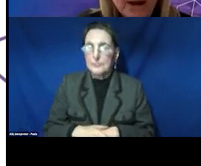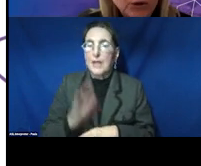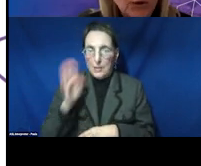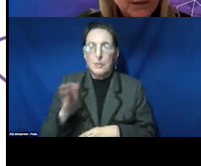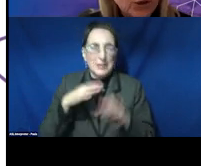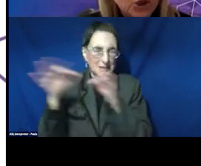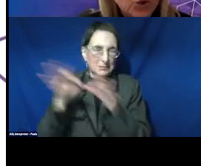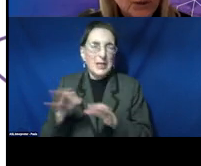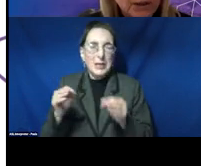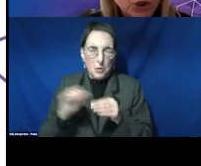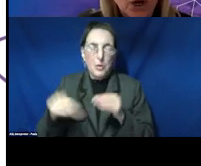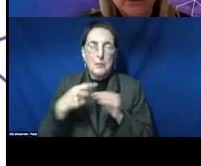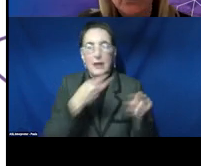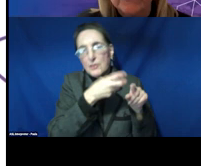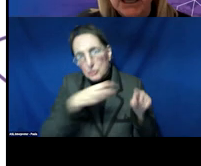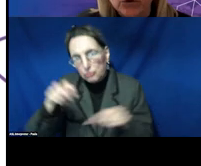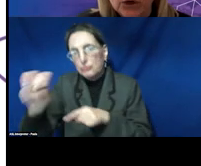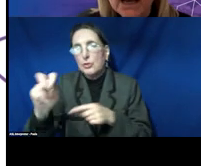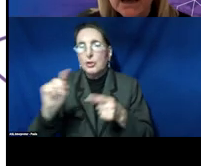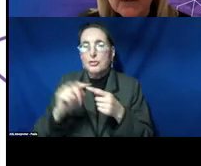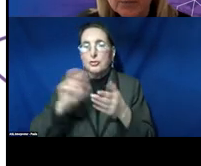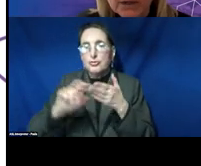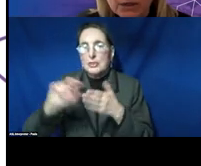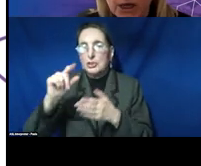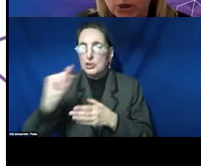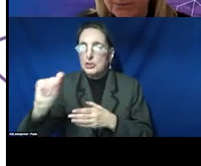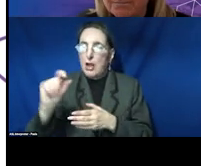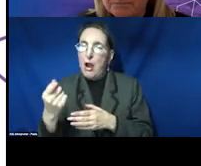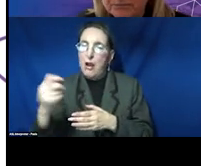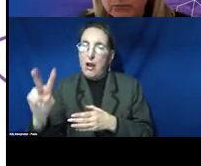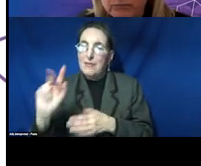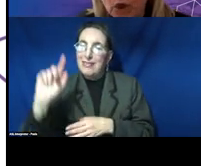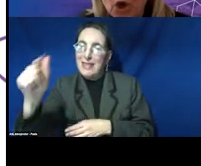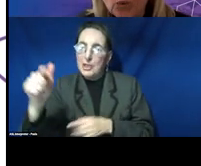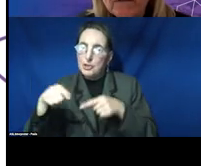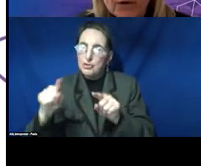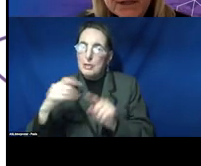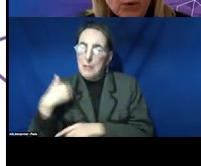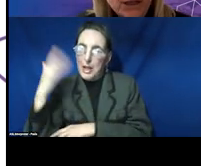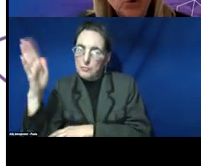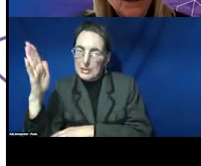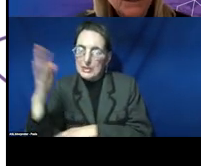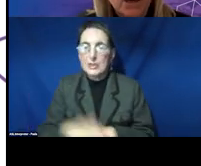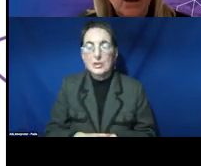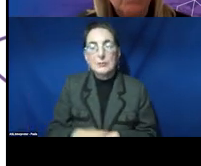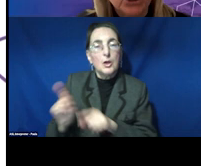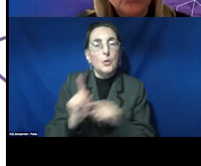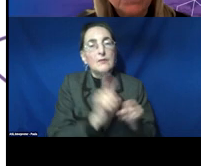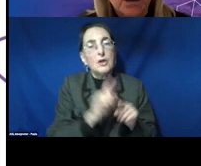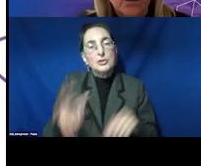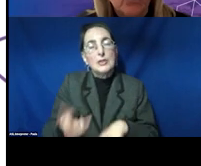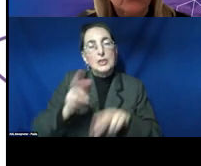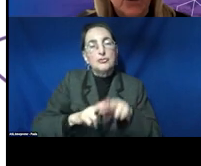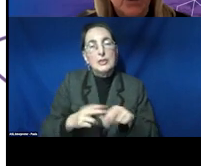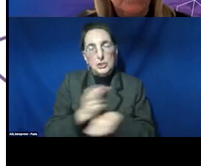more about the transition to research.gov later in the presentation. We've also increased